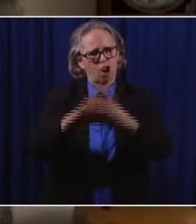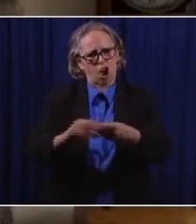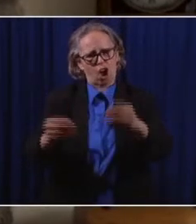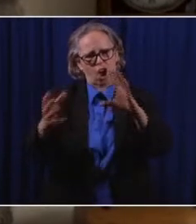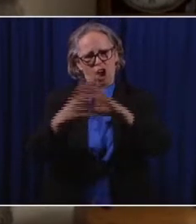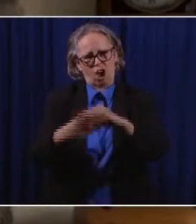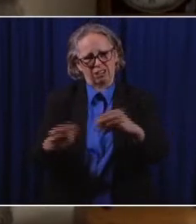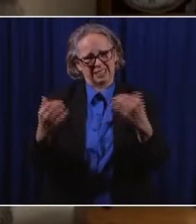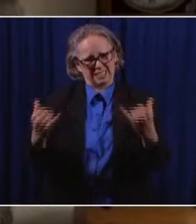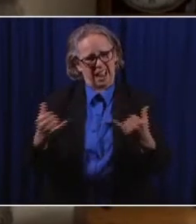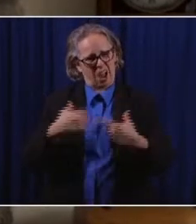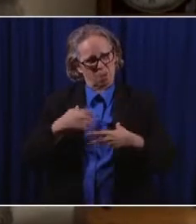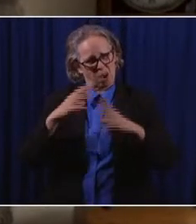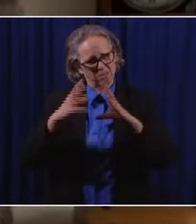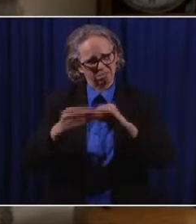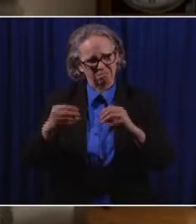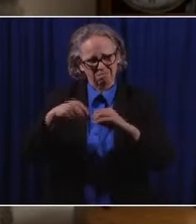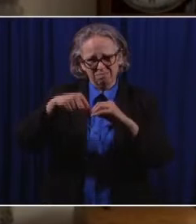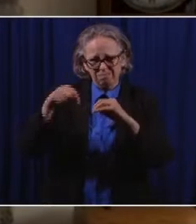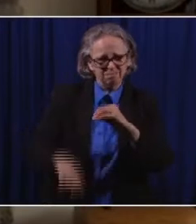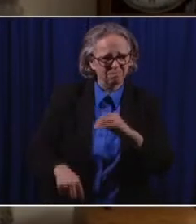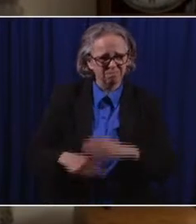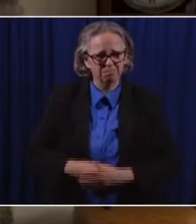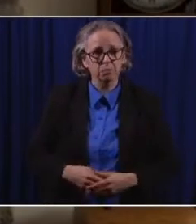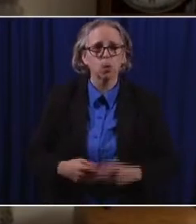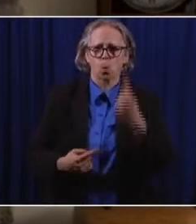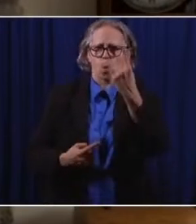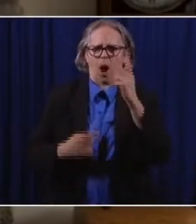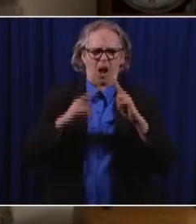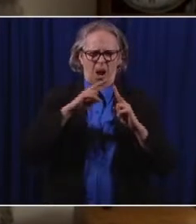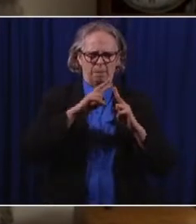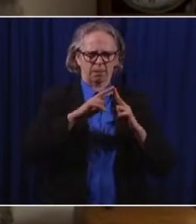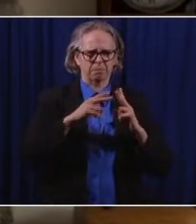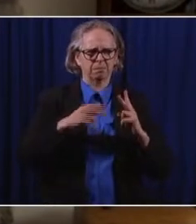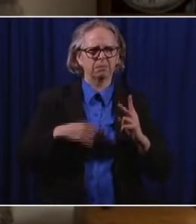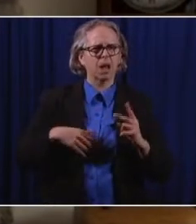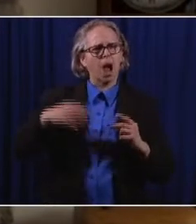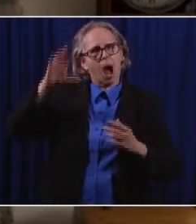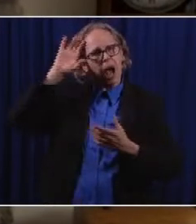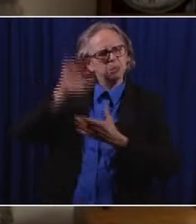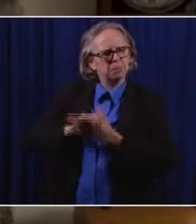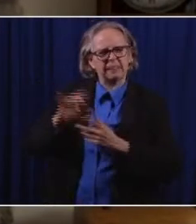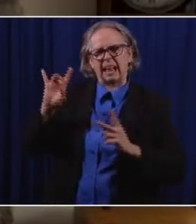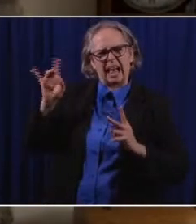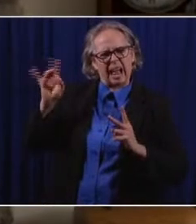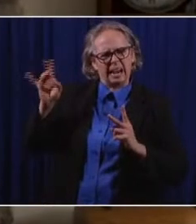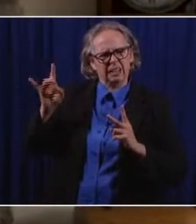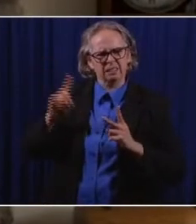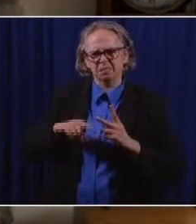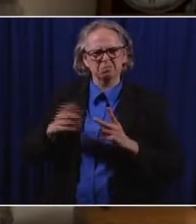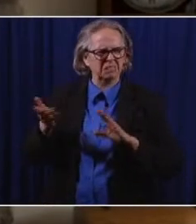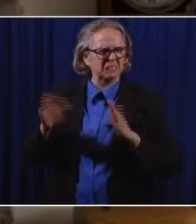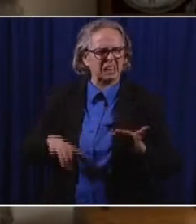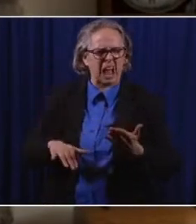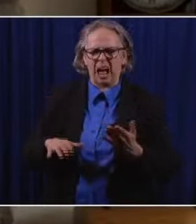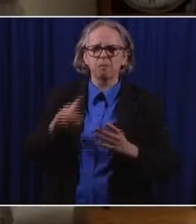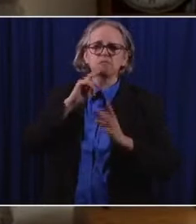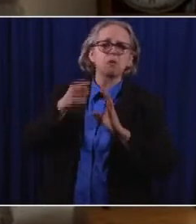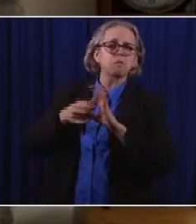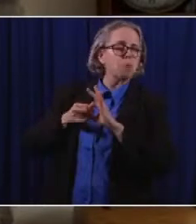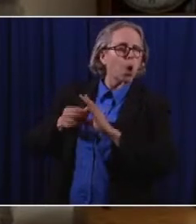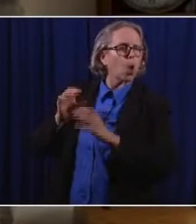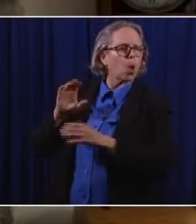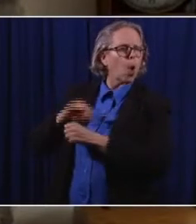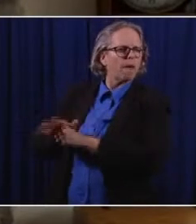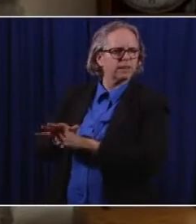First example involves a couple. The husband, who was in his 80s, passed away of a non-COVID related cause. His funeral was in a neighboring